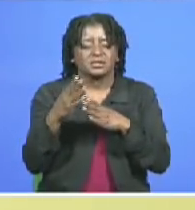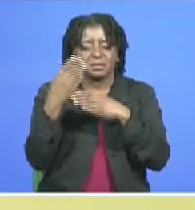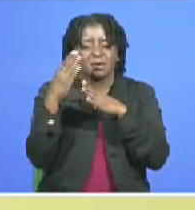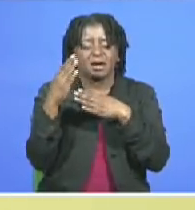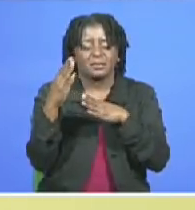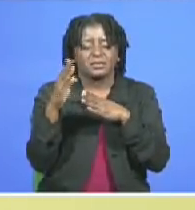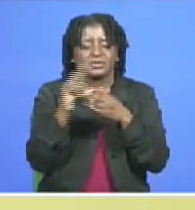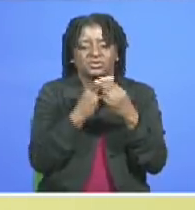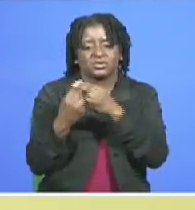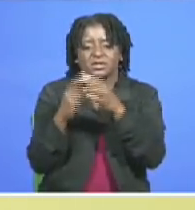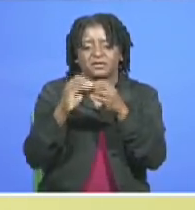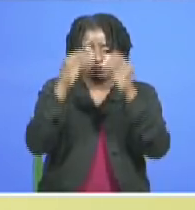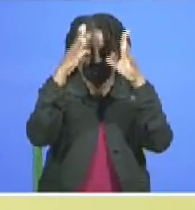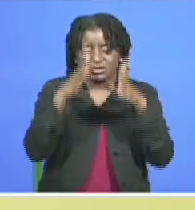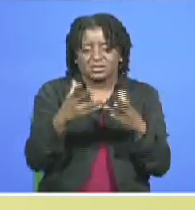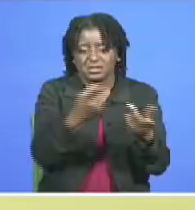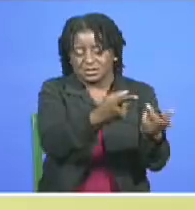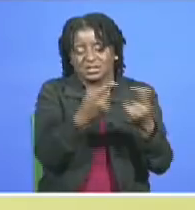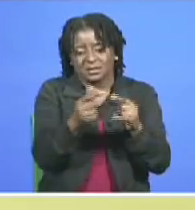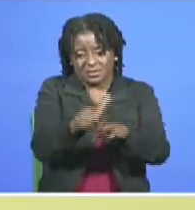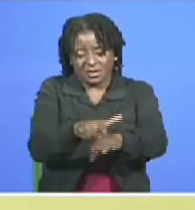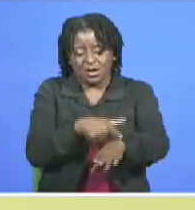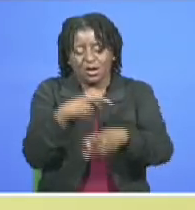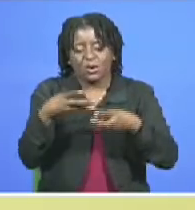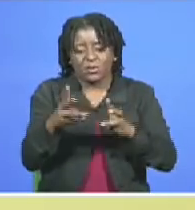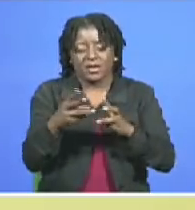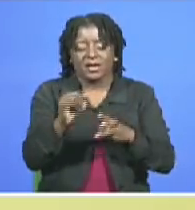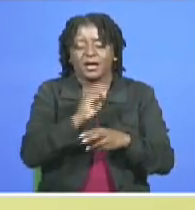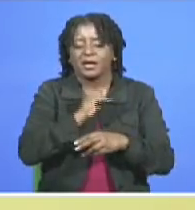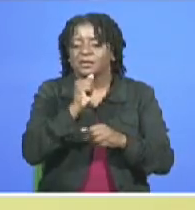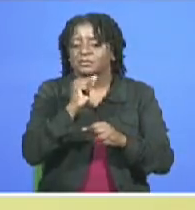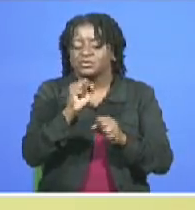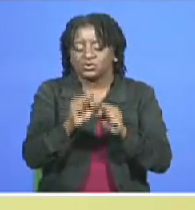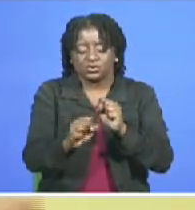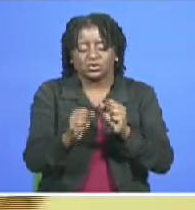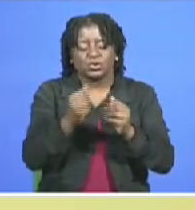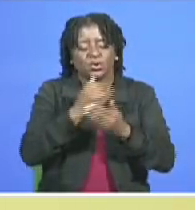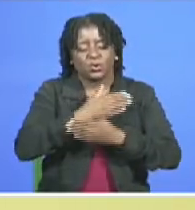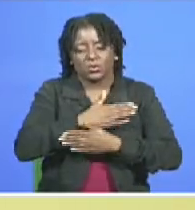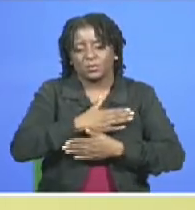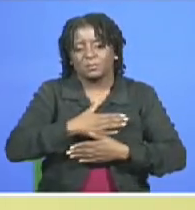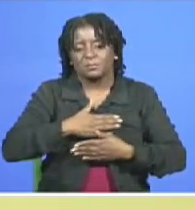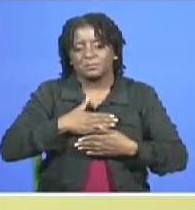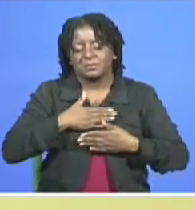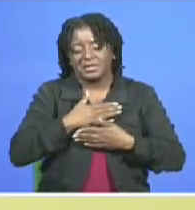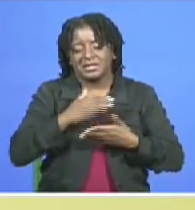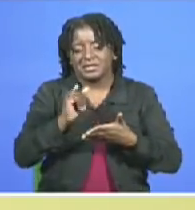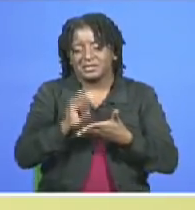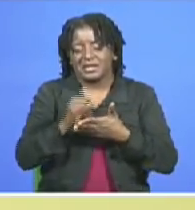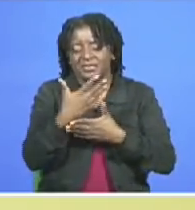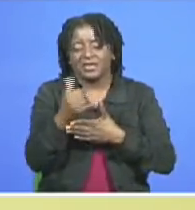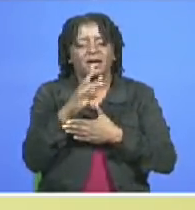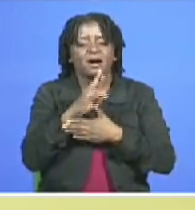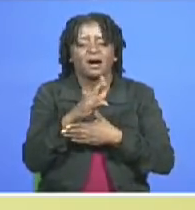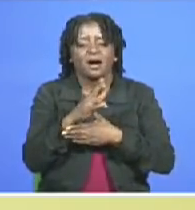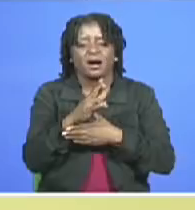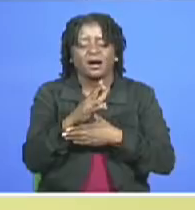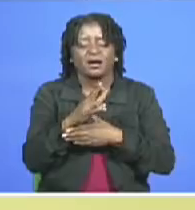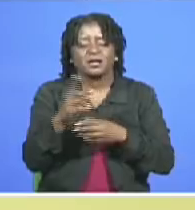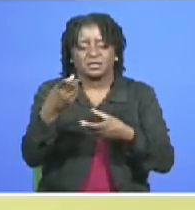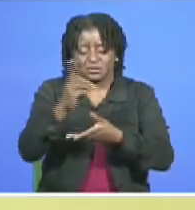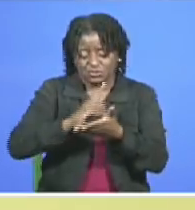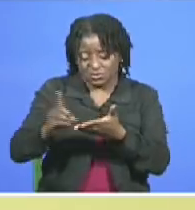Teachers has come a long way. And I am so pleased that they're documenting the history.